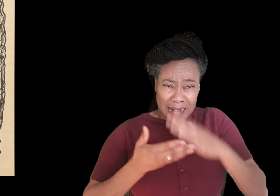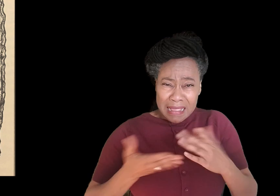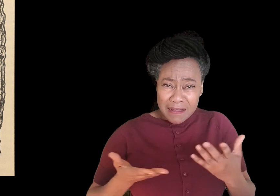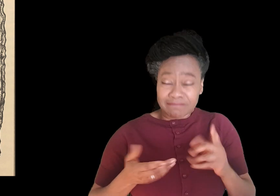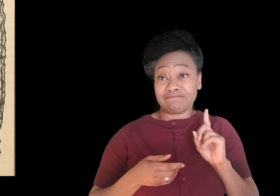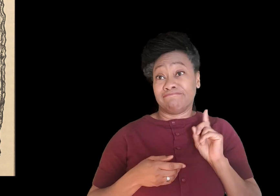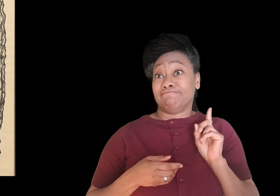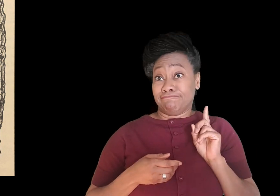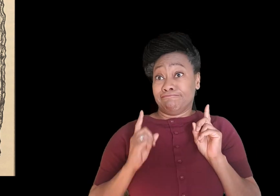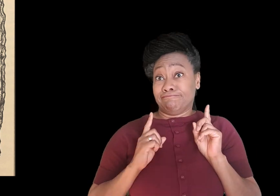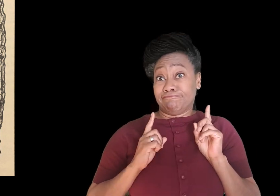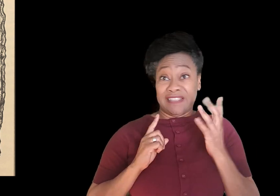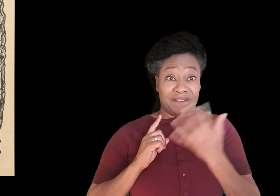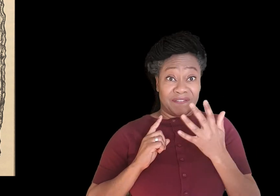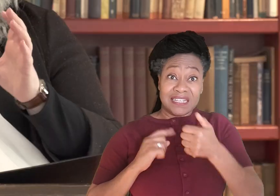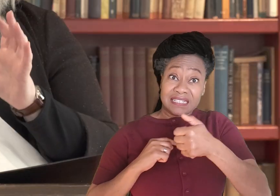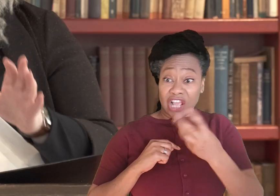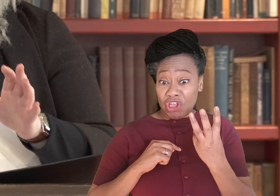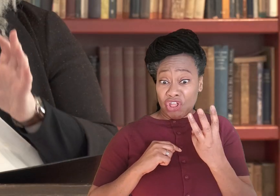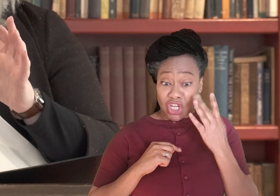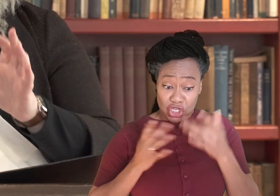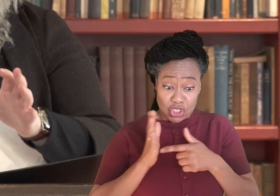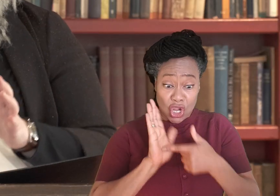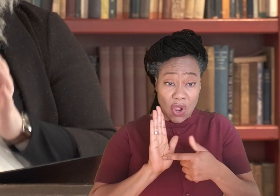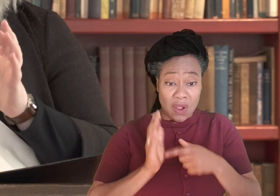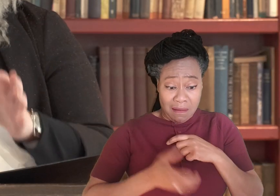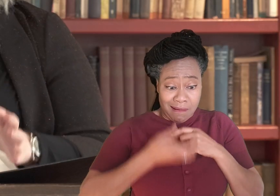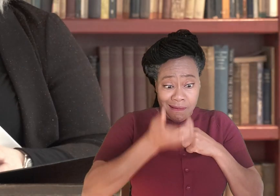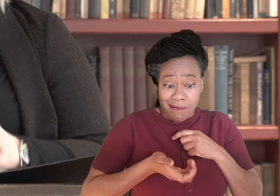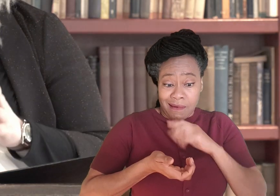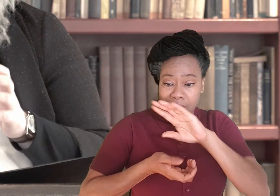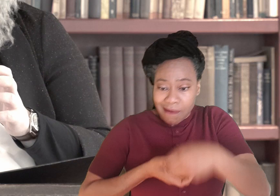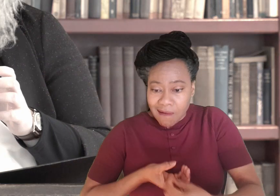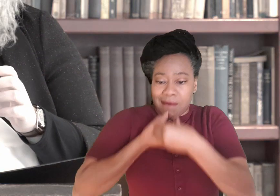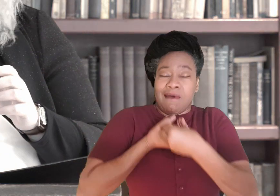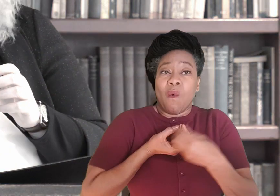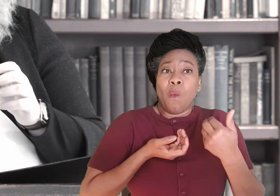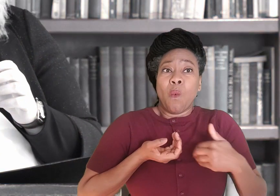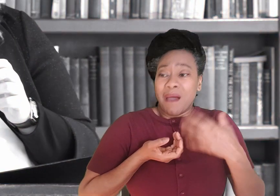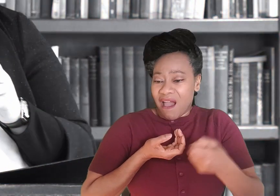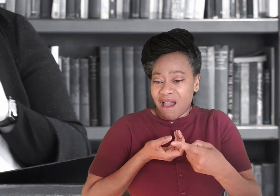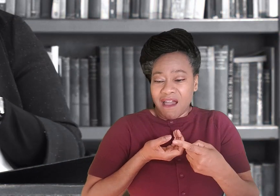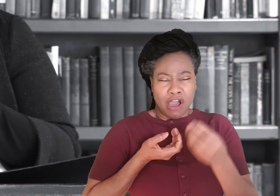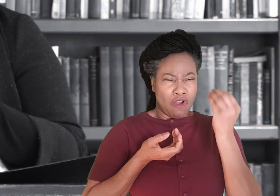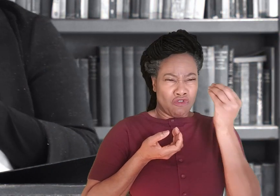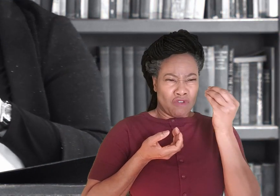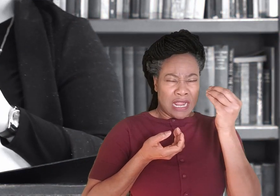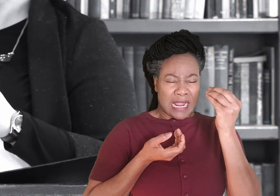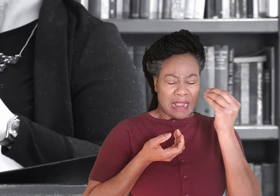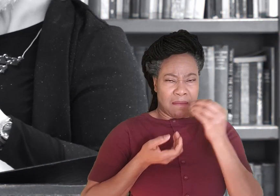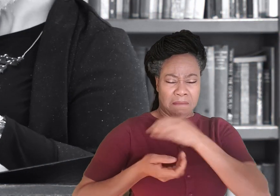uterus penis from 1563. The big man on campus of Grecian medicine